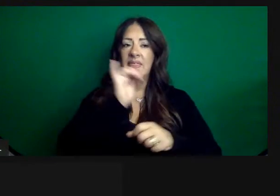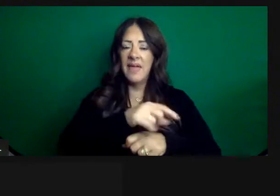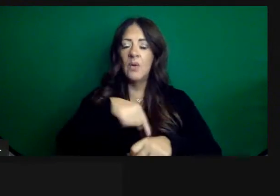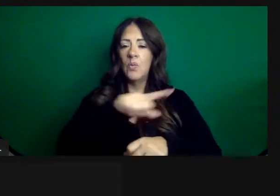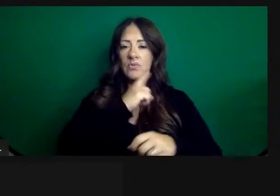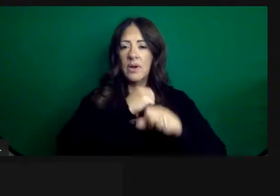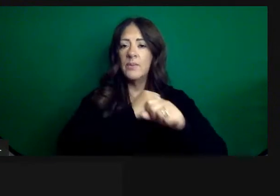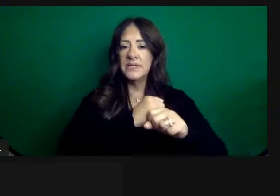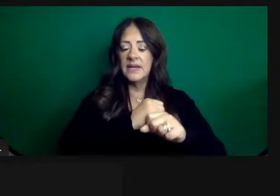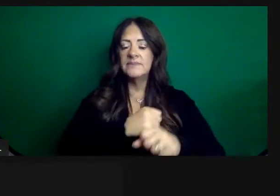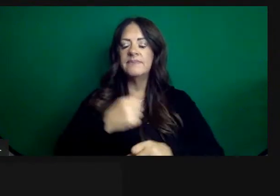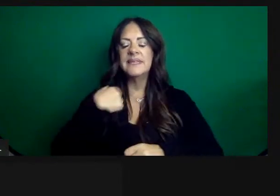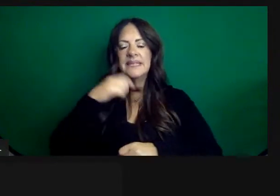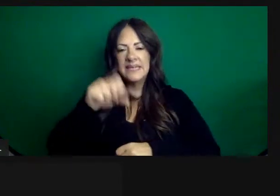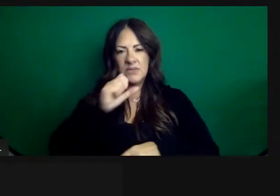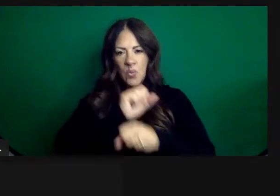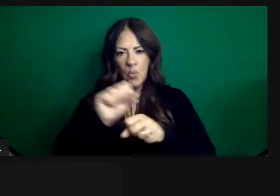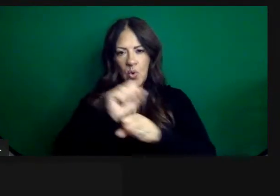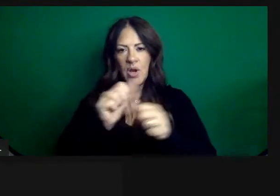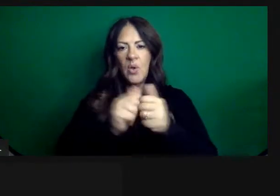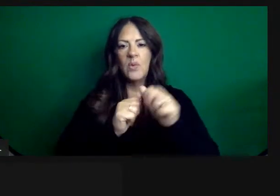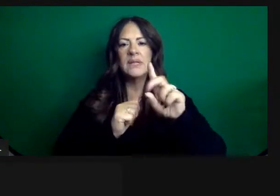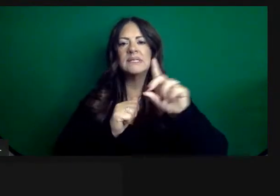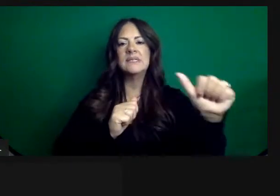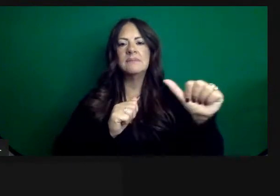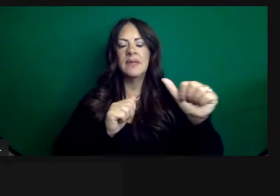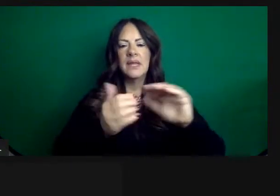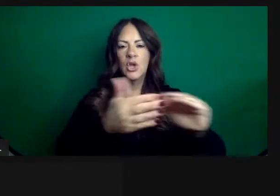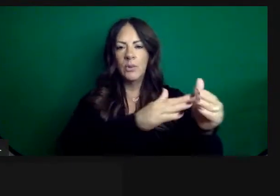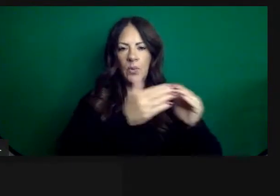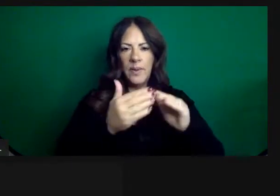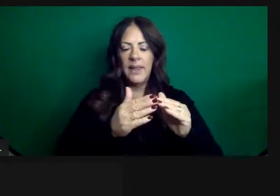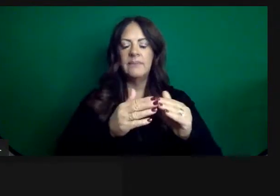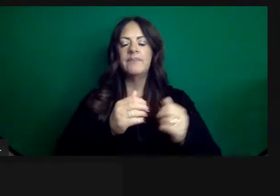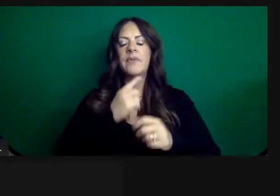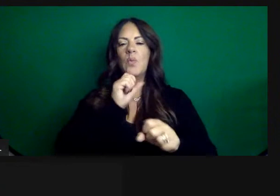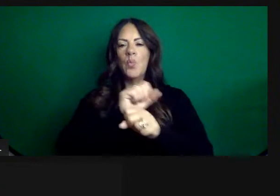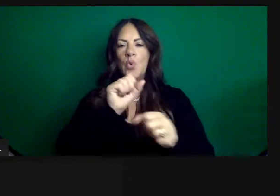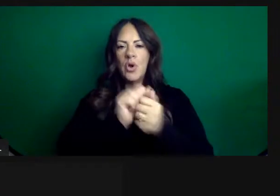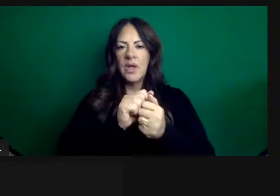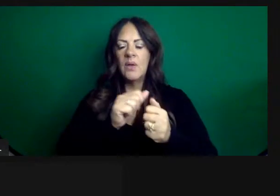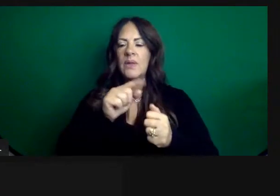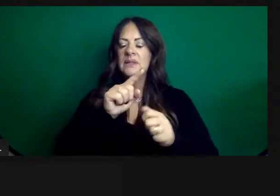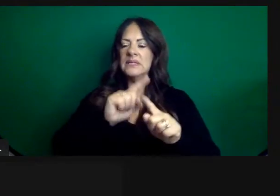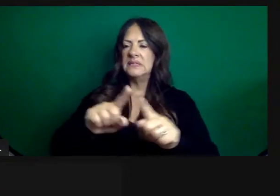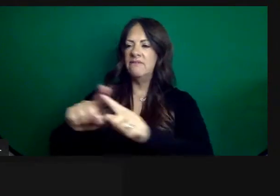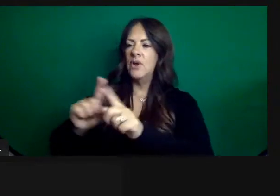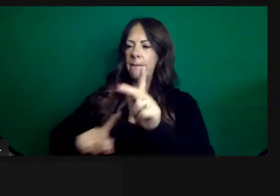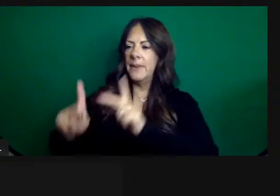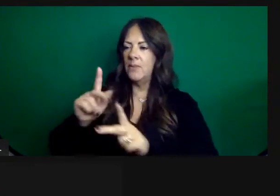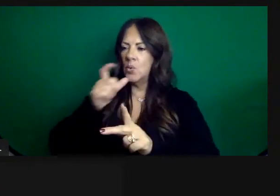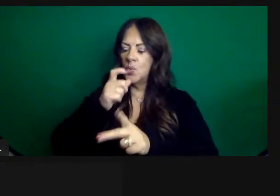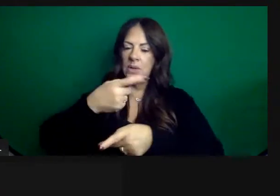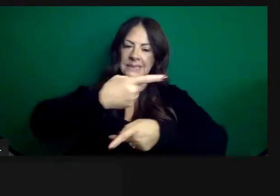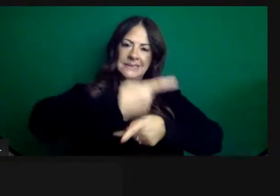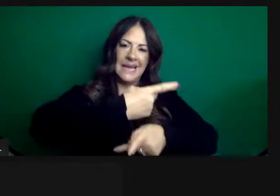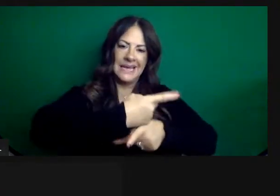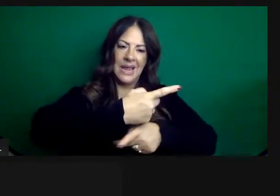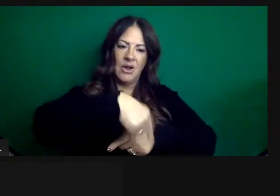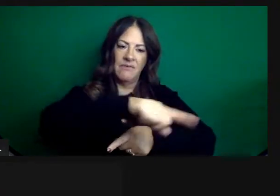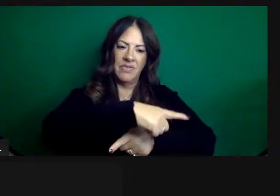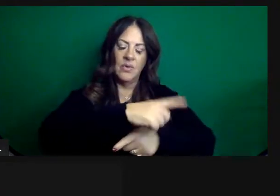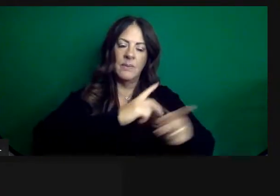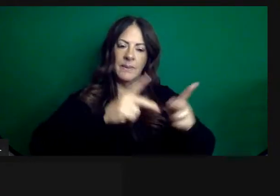So working with the disability community, working with those who take care of individuals with serious chronic